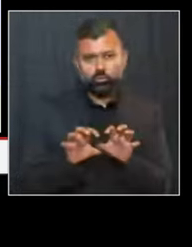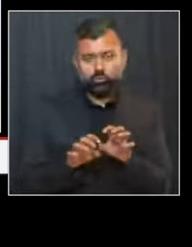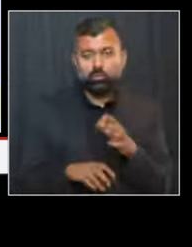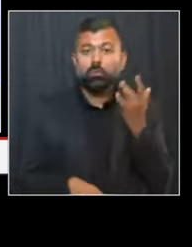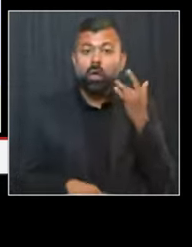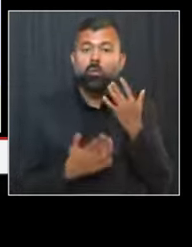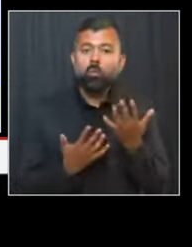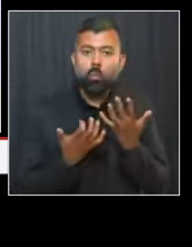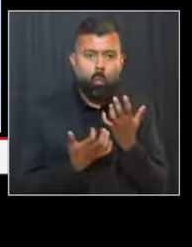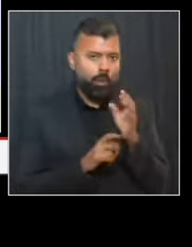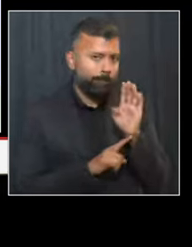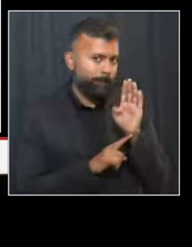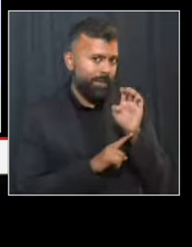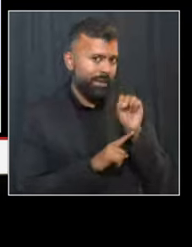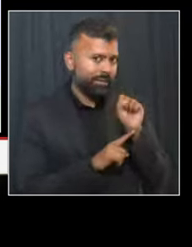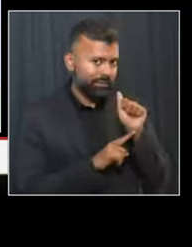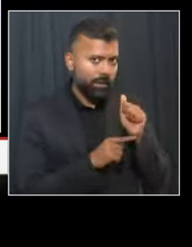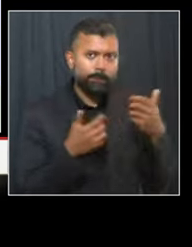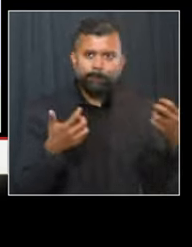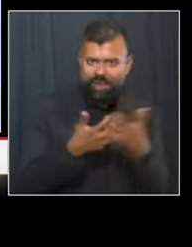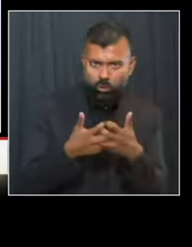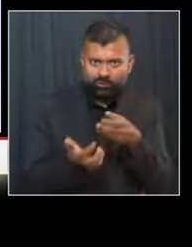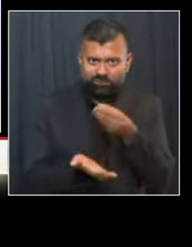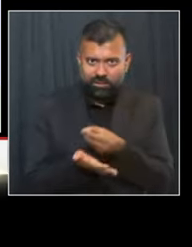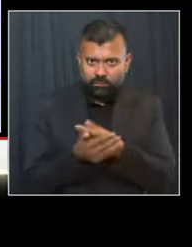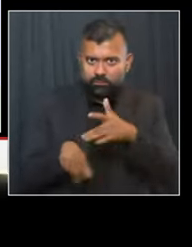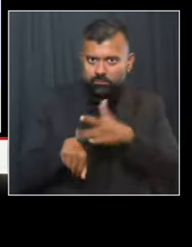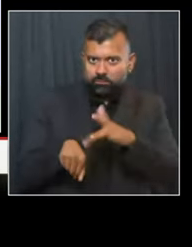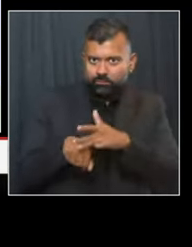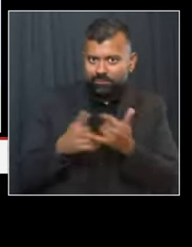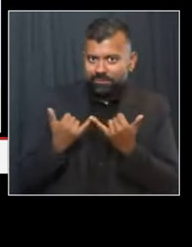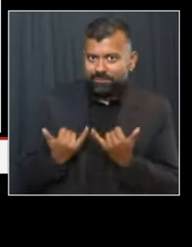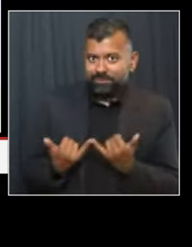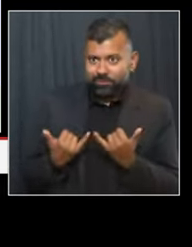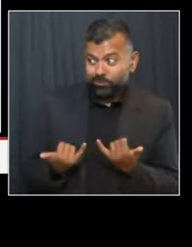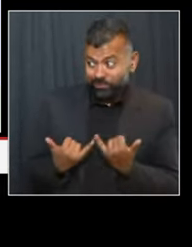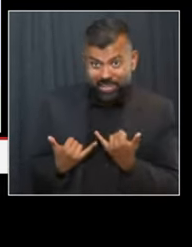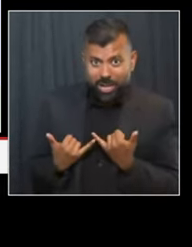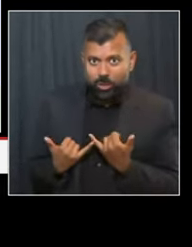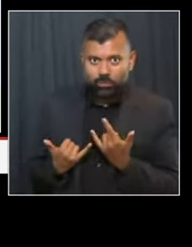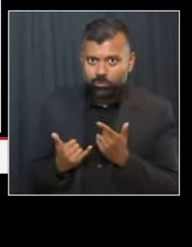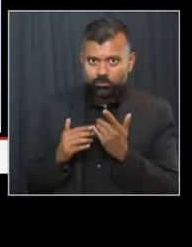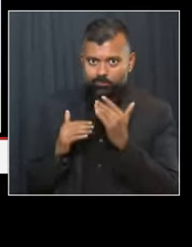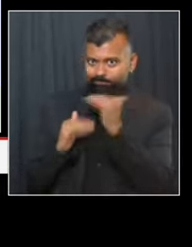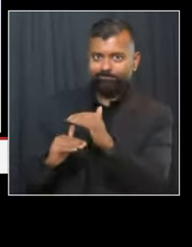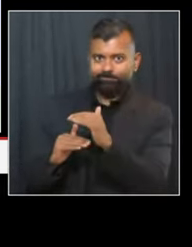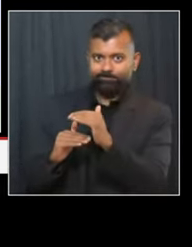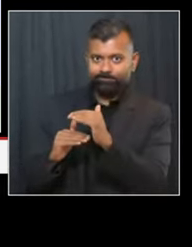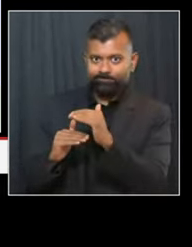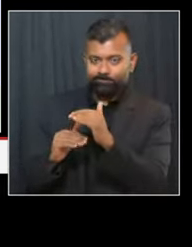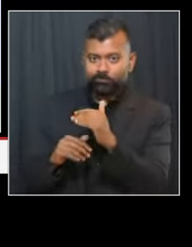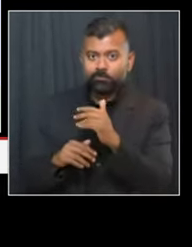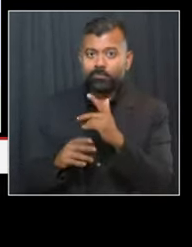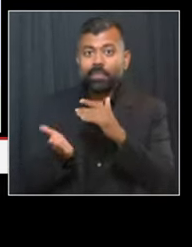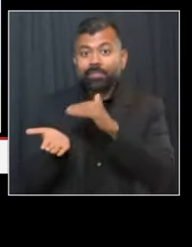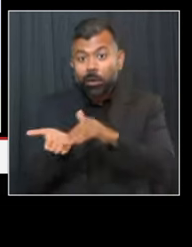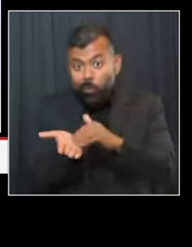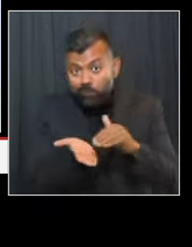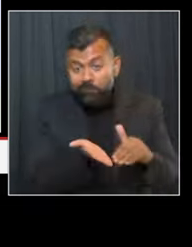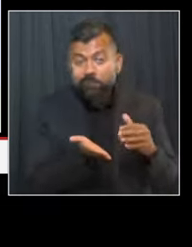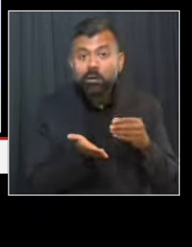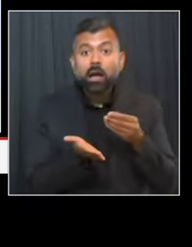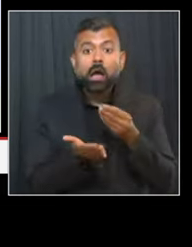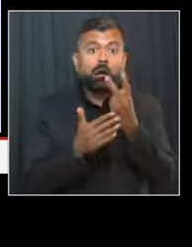have funding due to the layoffs and the revenue estimates. So had we gone to arbitration, there would